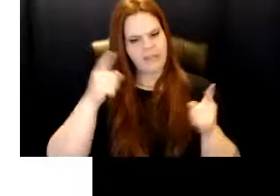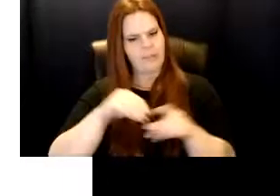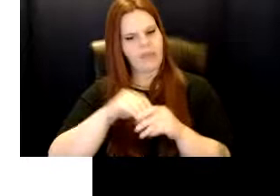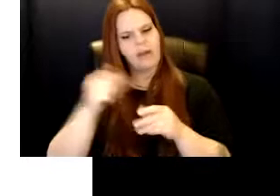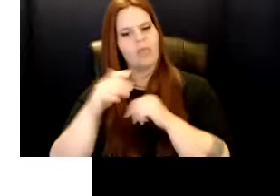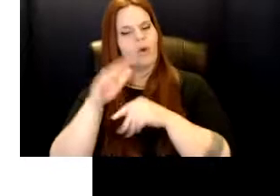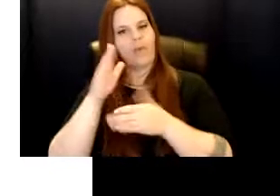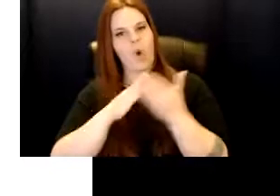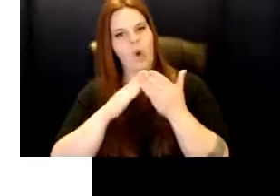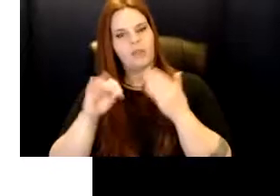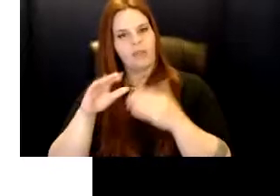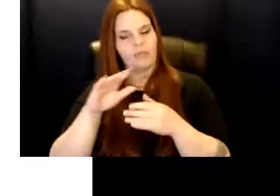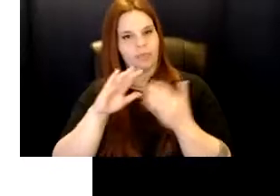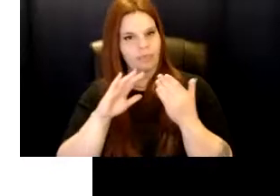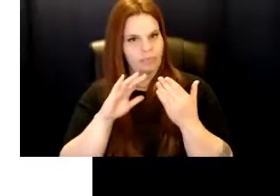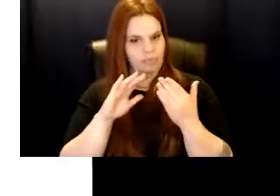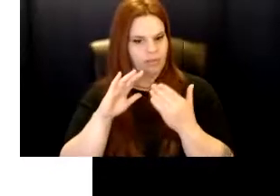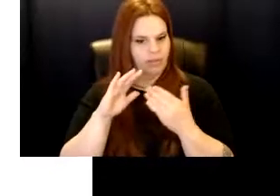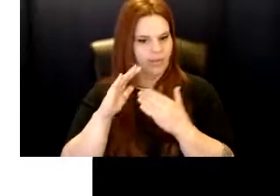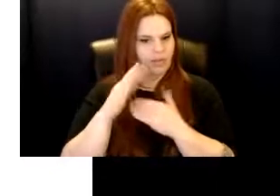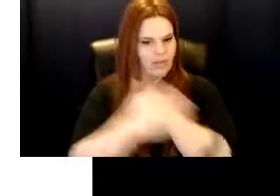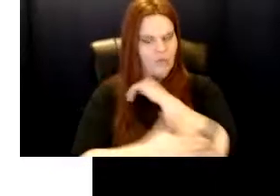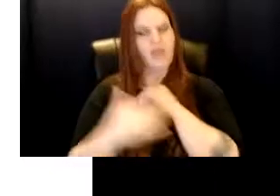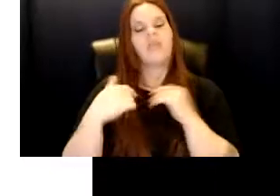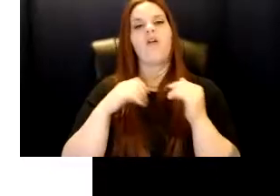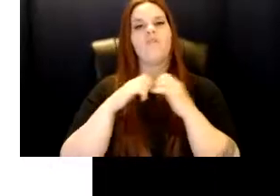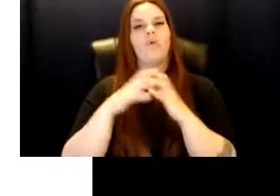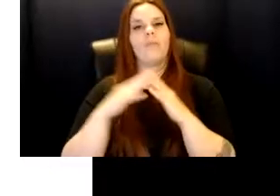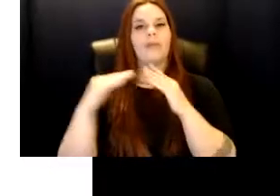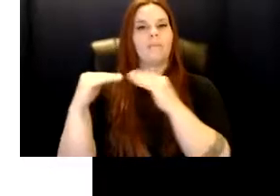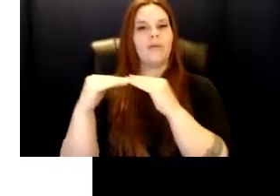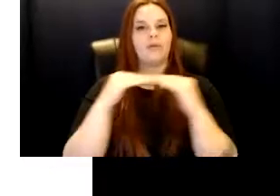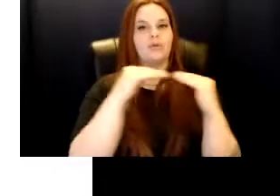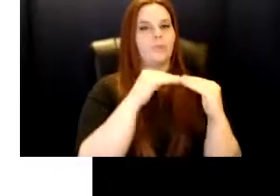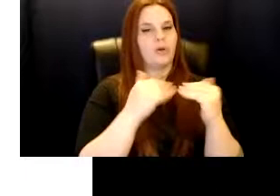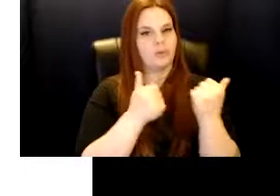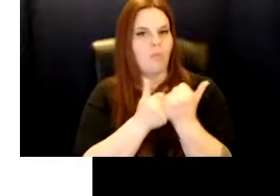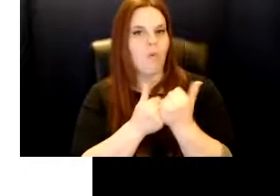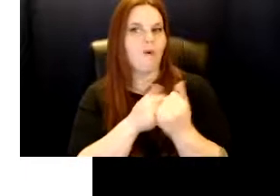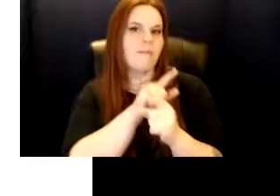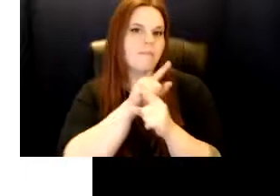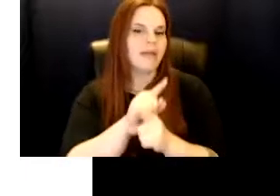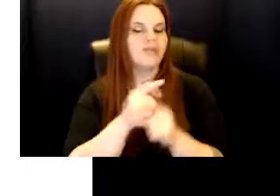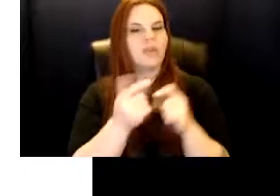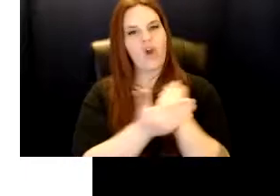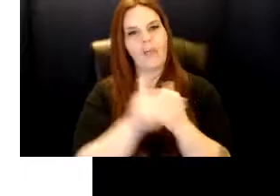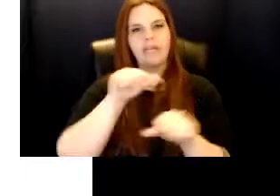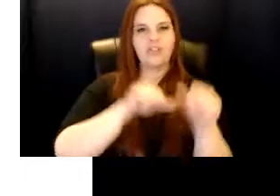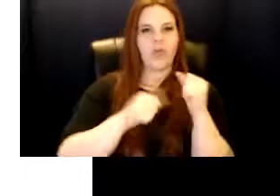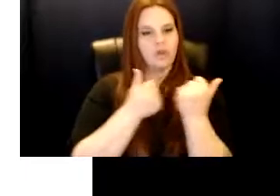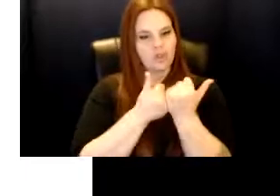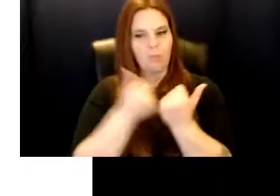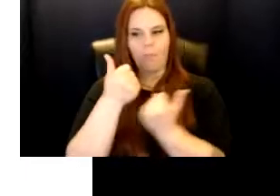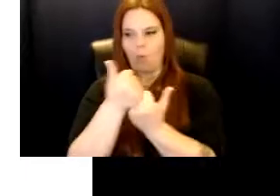They are forming peer-to-peer support, peer-to-peer mentoring. They're helping each other and supporting one